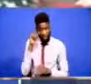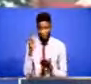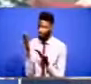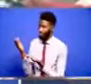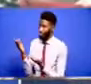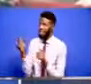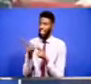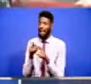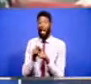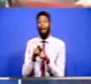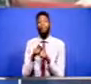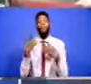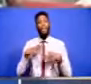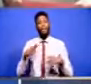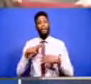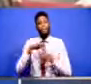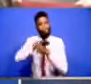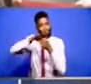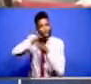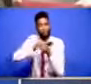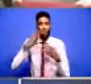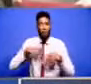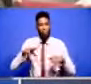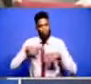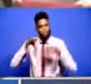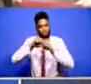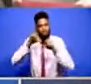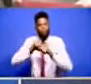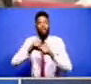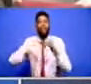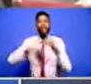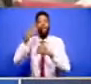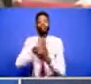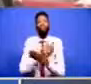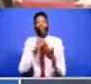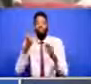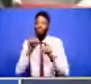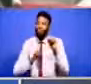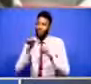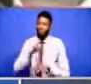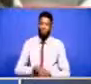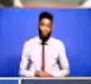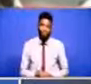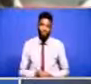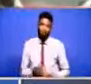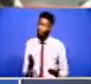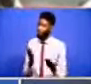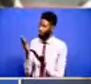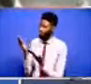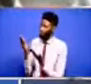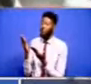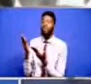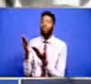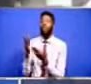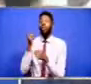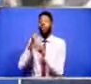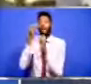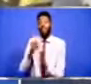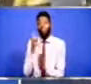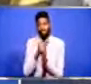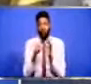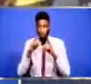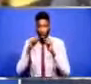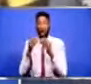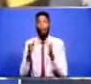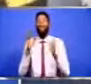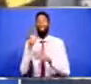top gear as commuters booked for the next week travels. A senior operations officer who sought anonymity said they had opened online booking